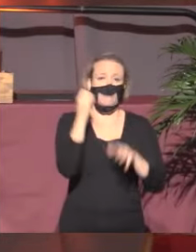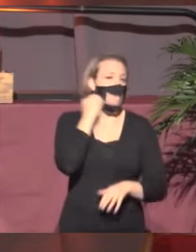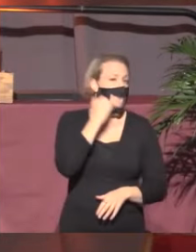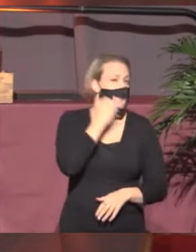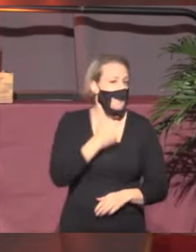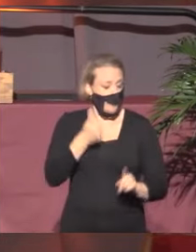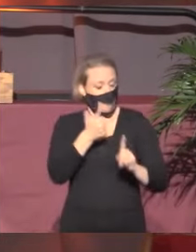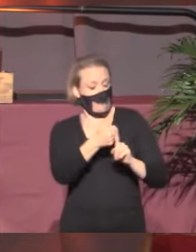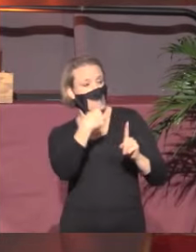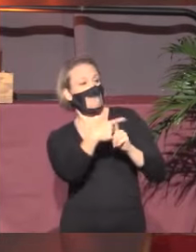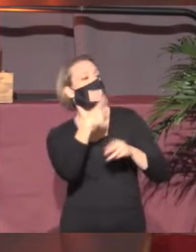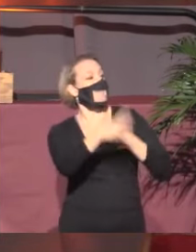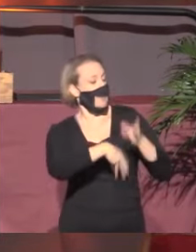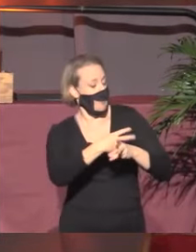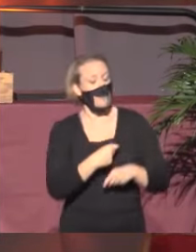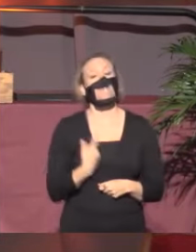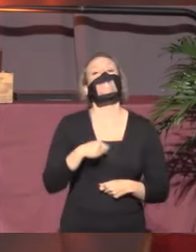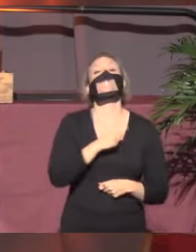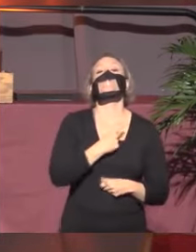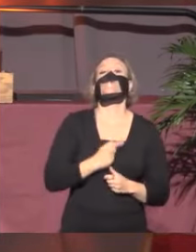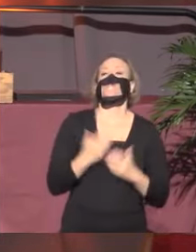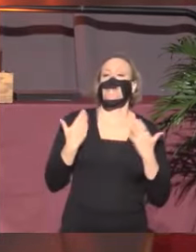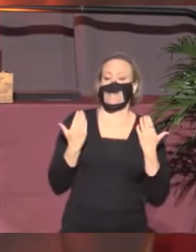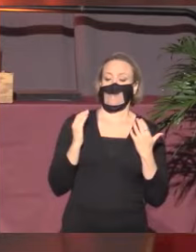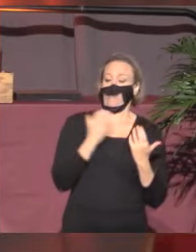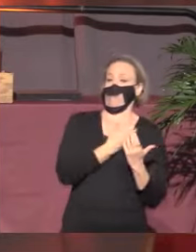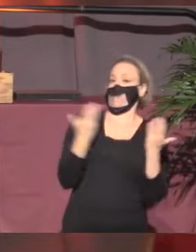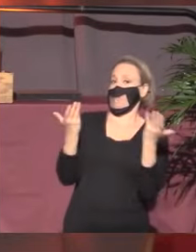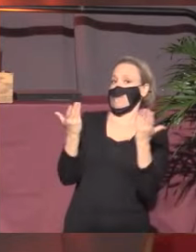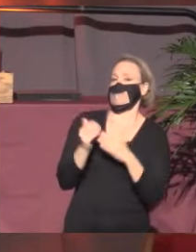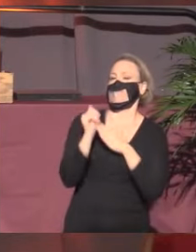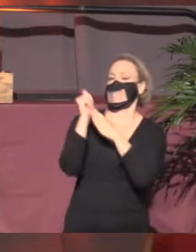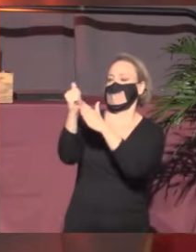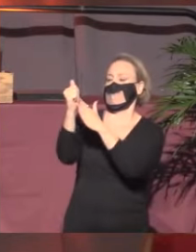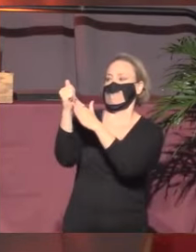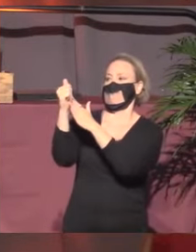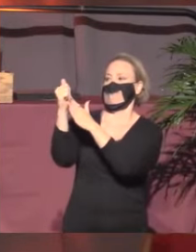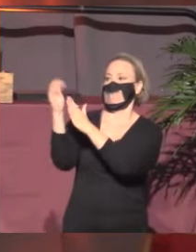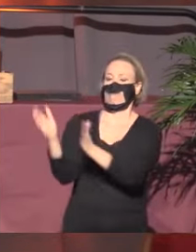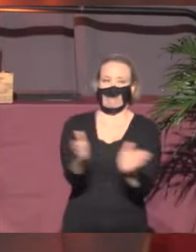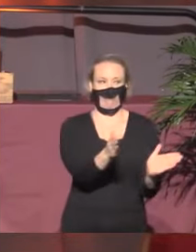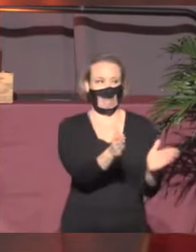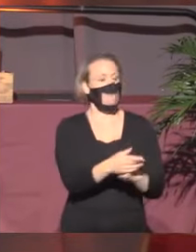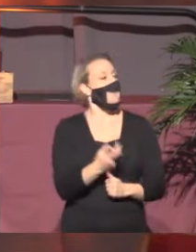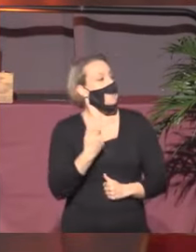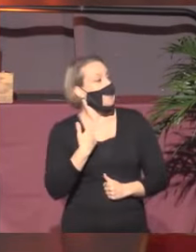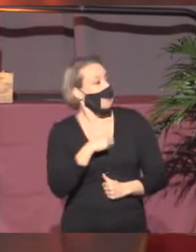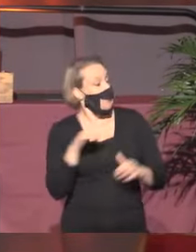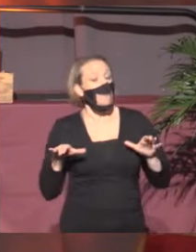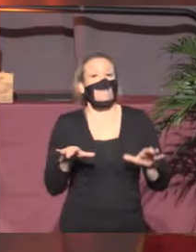make a difference. For we are pipers. We do the good. And it is